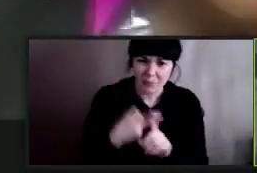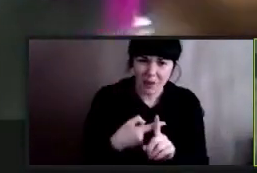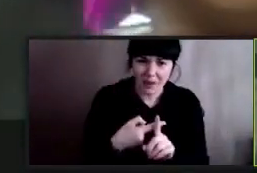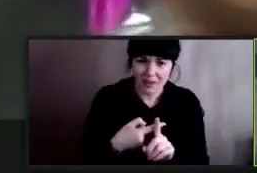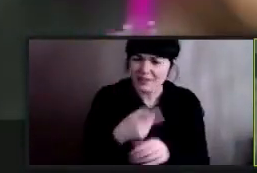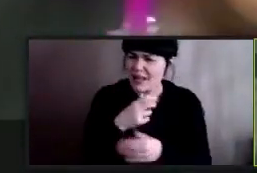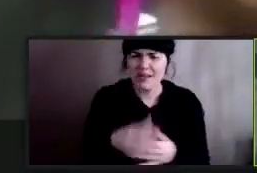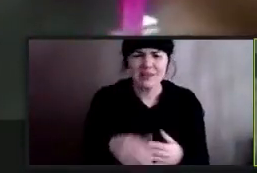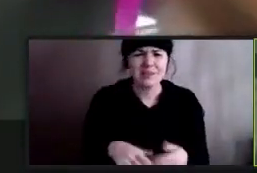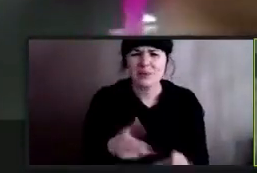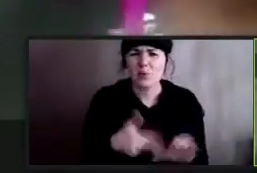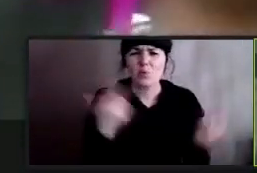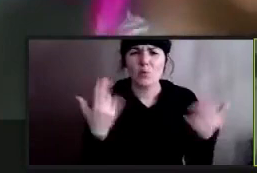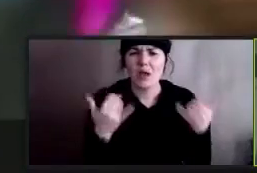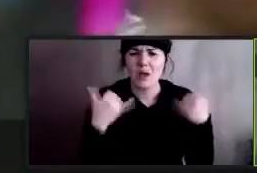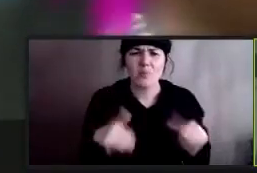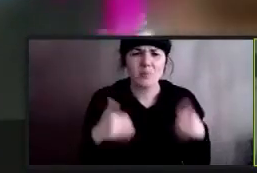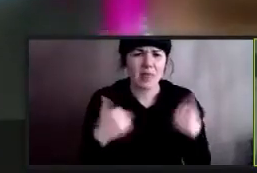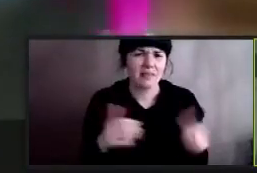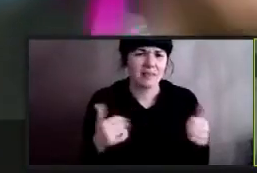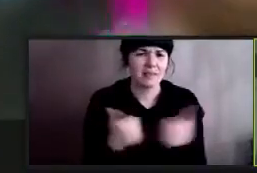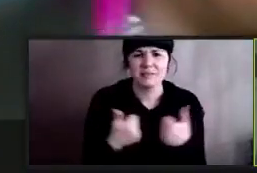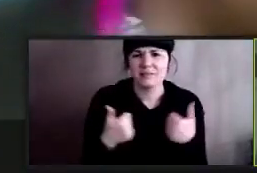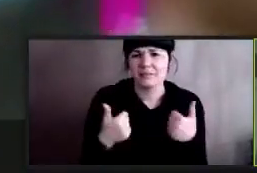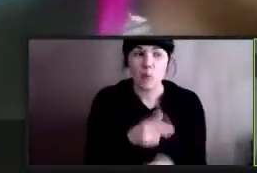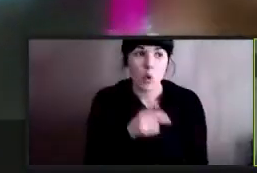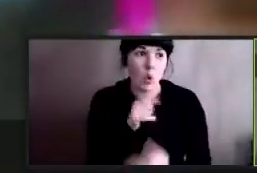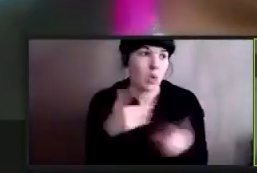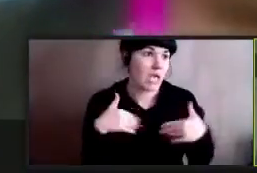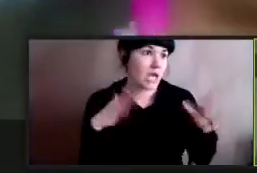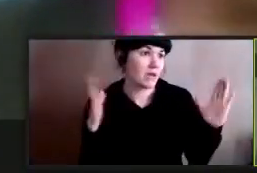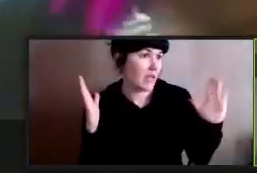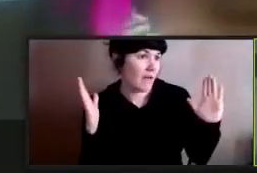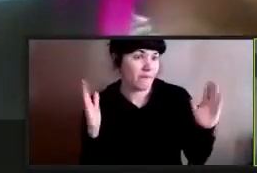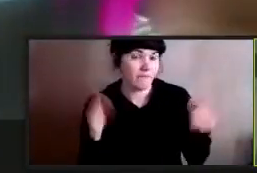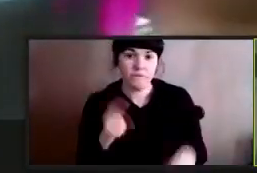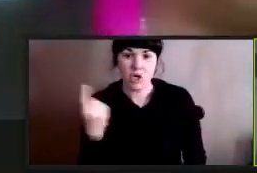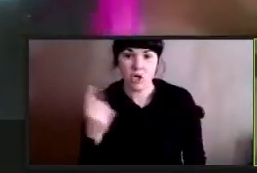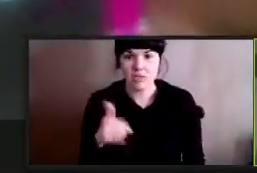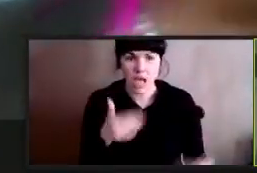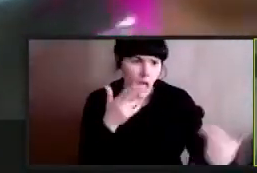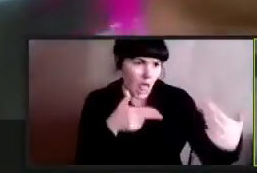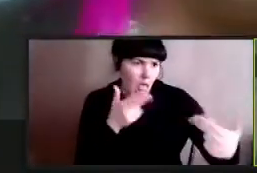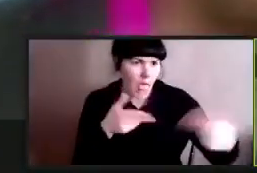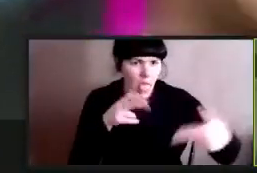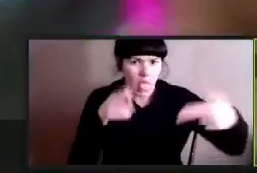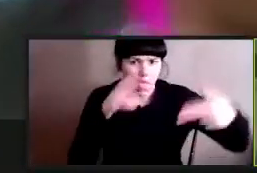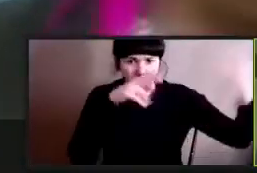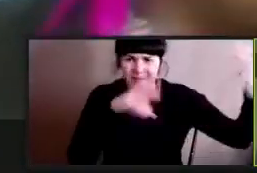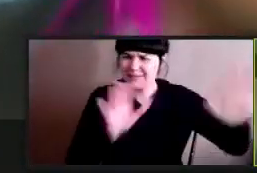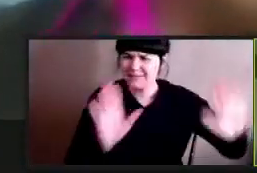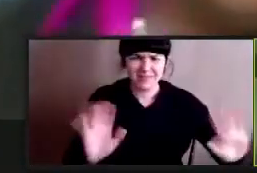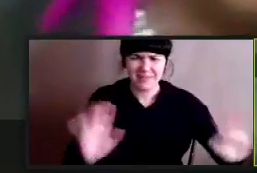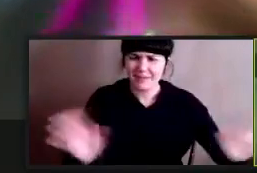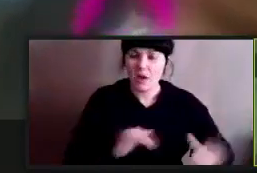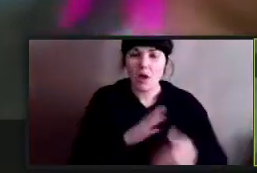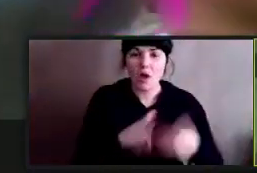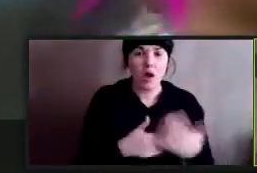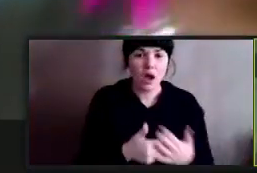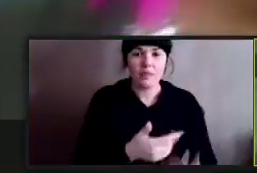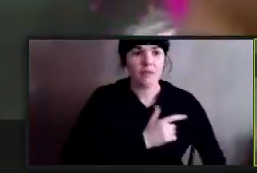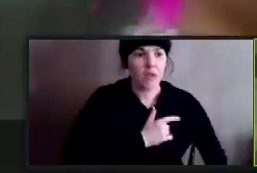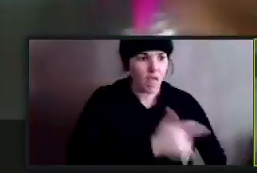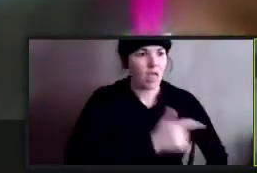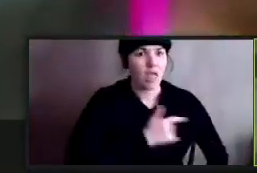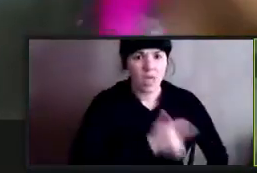because that's what it is. It's almost like it's a standoff. They're going to see who blinks first. All this going back and forth, and then